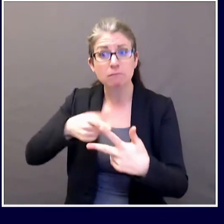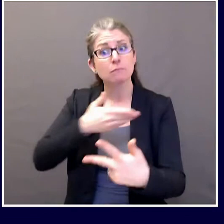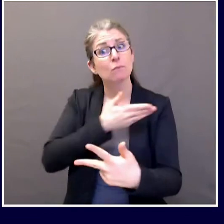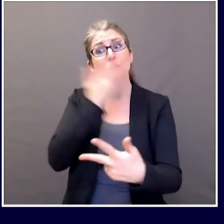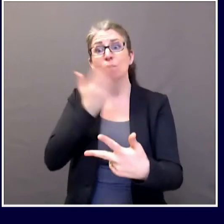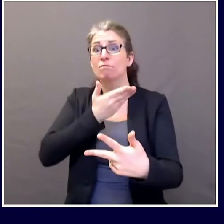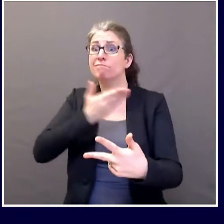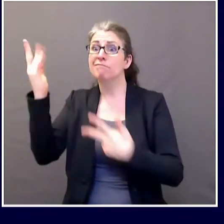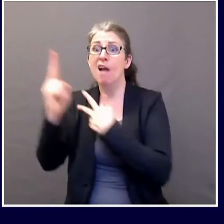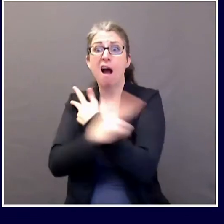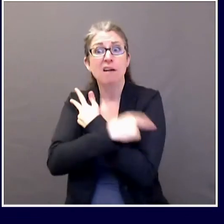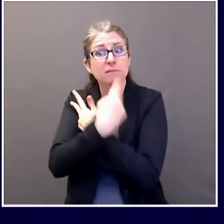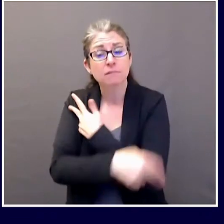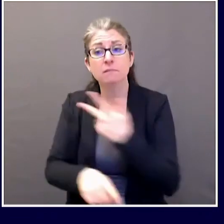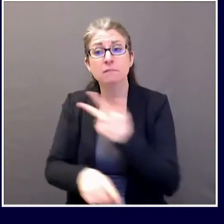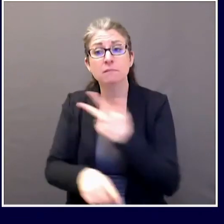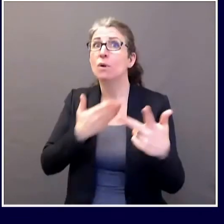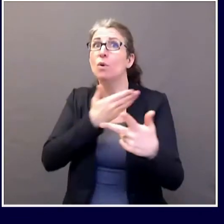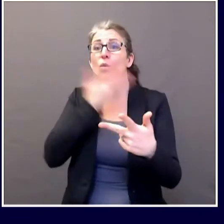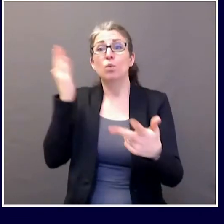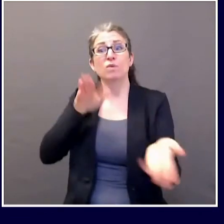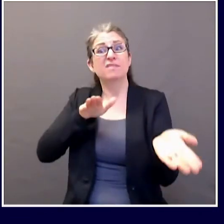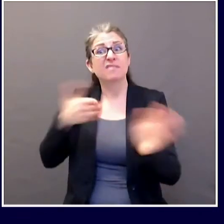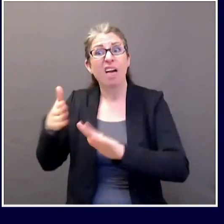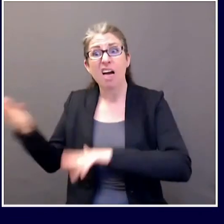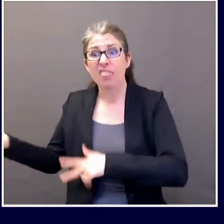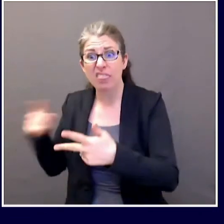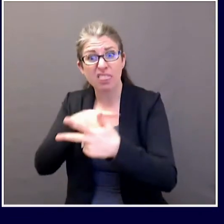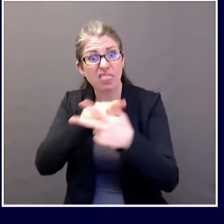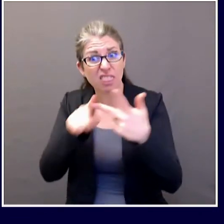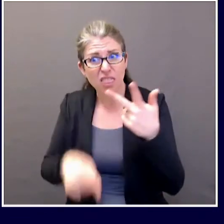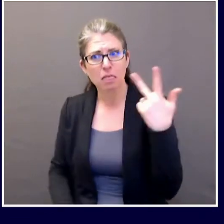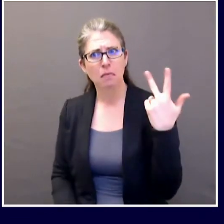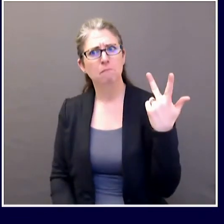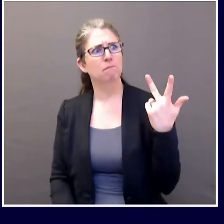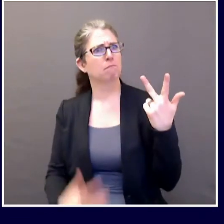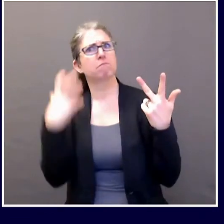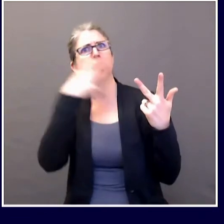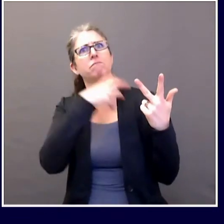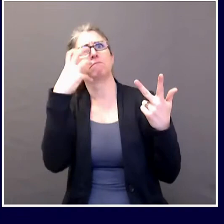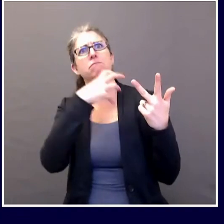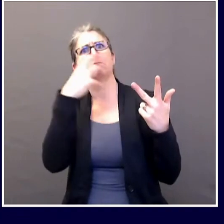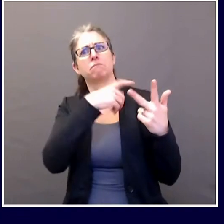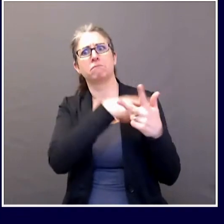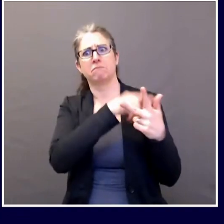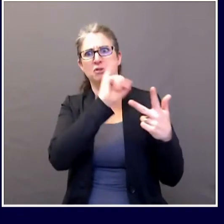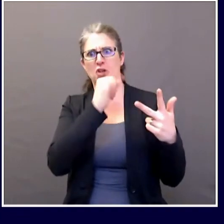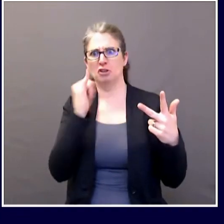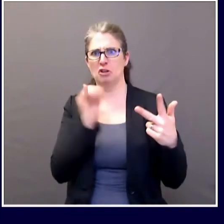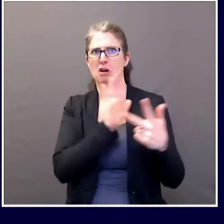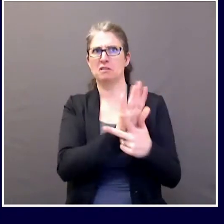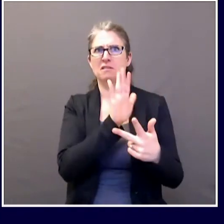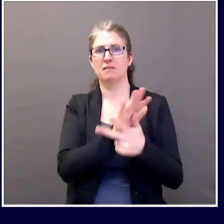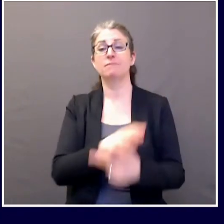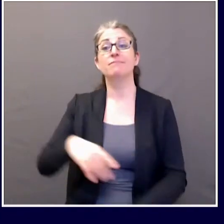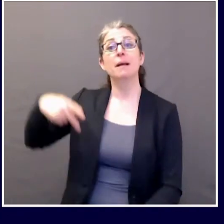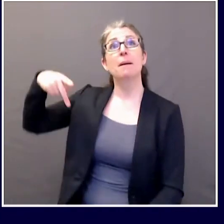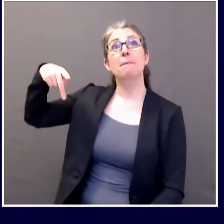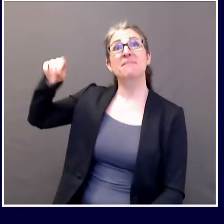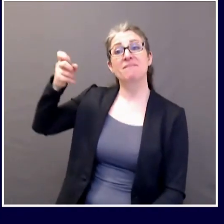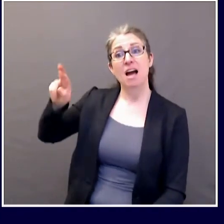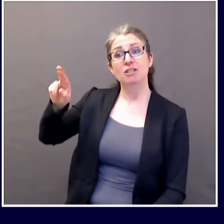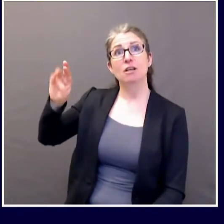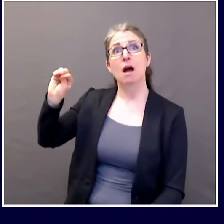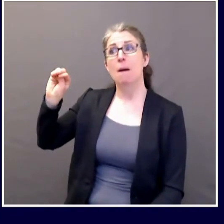Indeed, in the clinical trials for all three of these vaccines, all three of them showed 100%